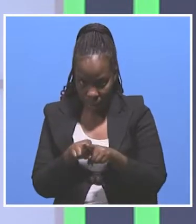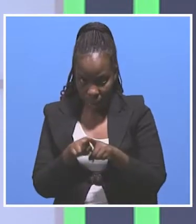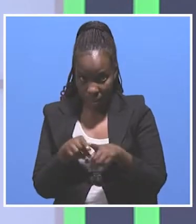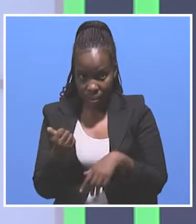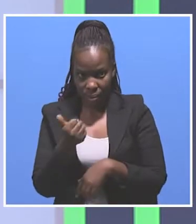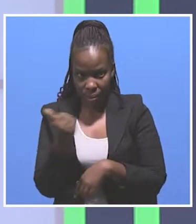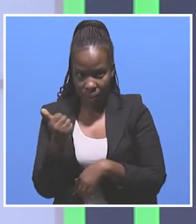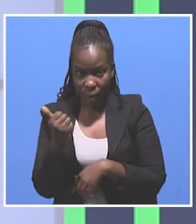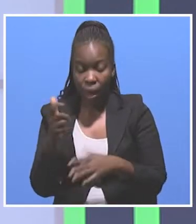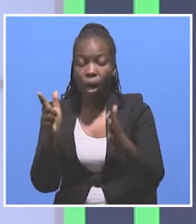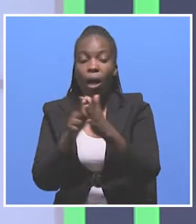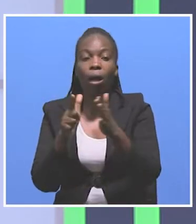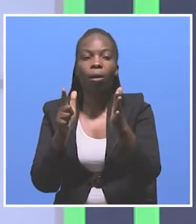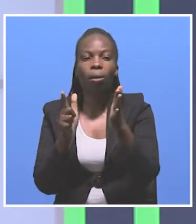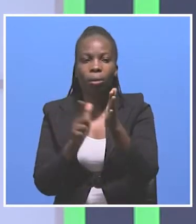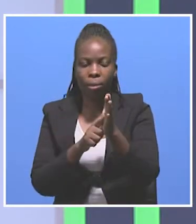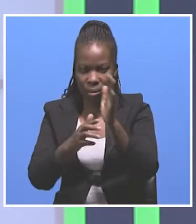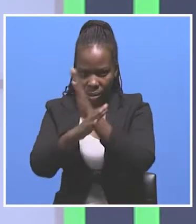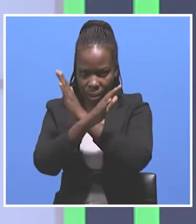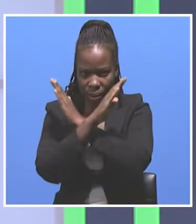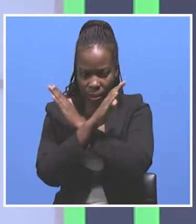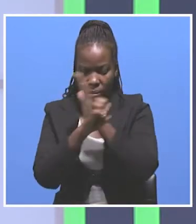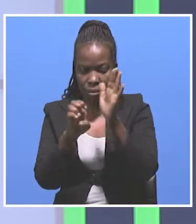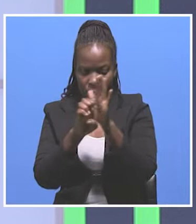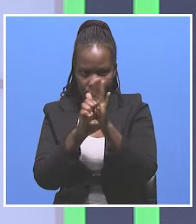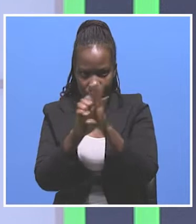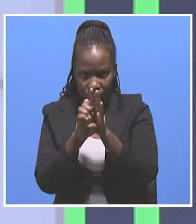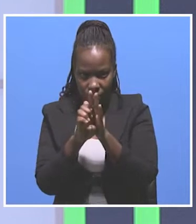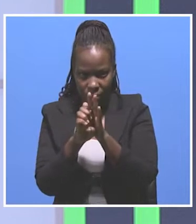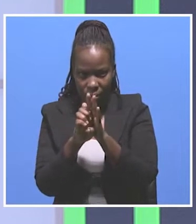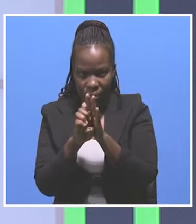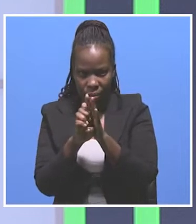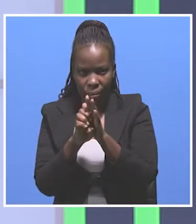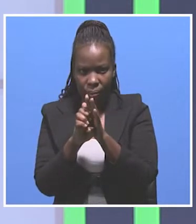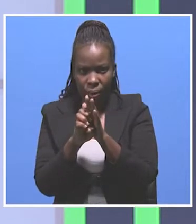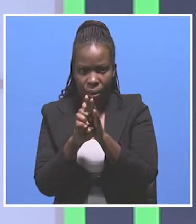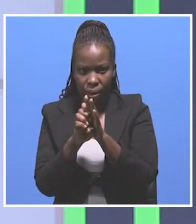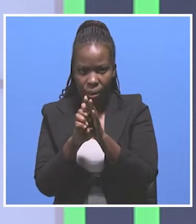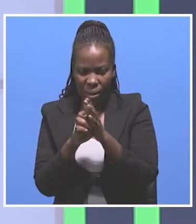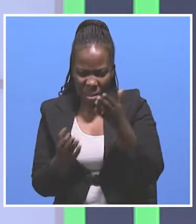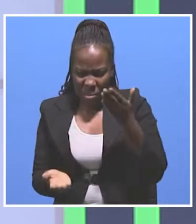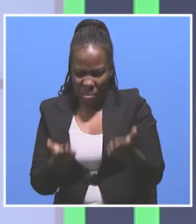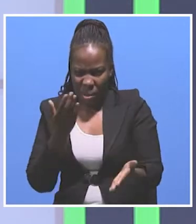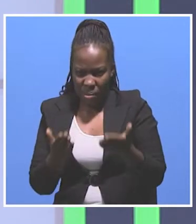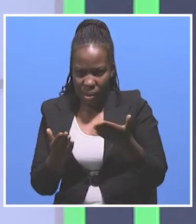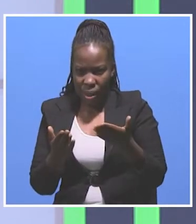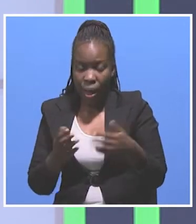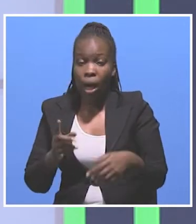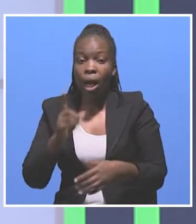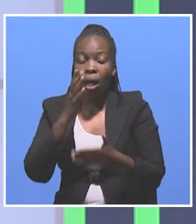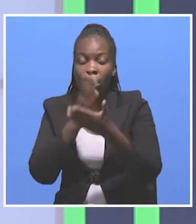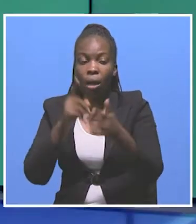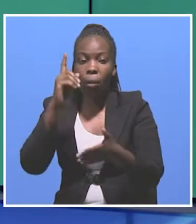reason that the law puts, the law of Zambia. For example, these people that are raped or defiled, you understand,